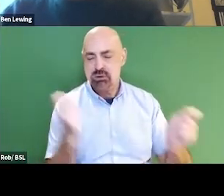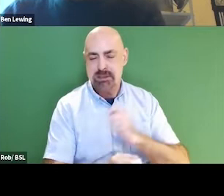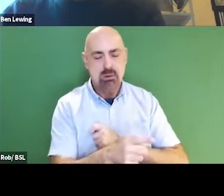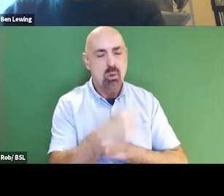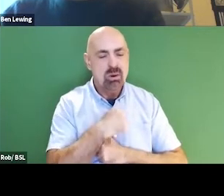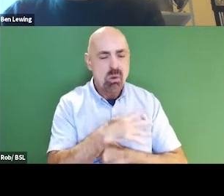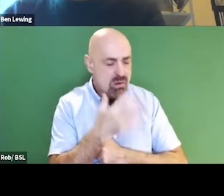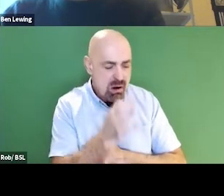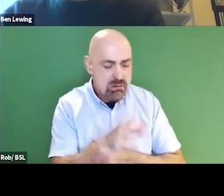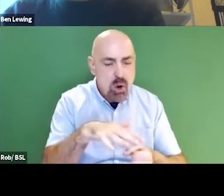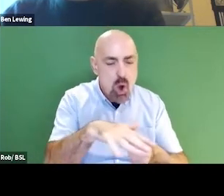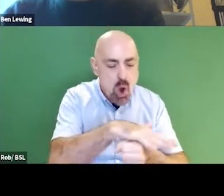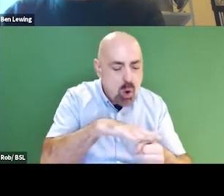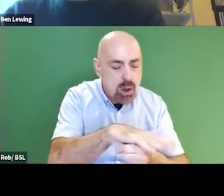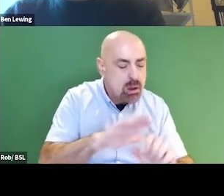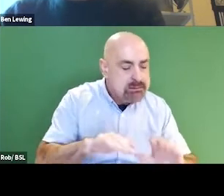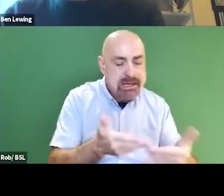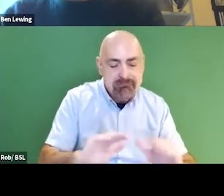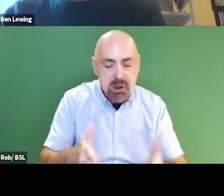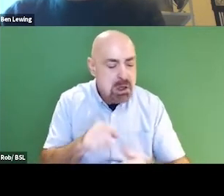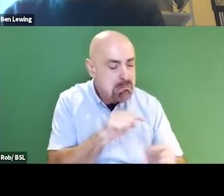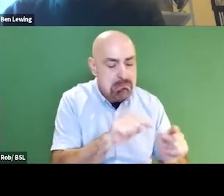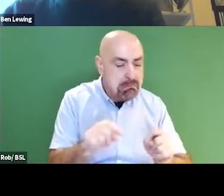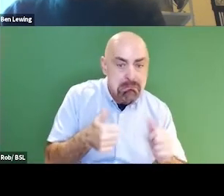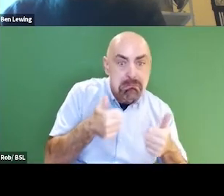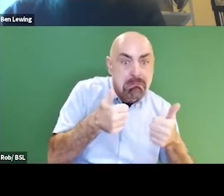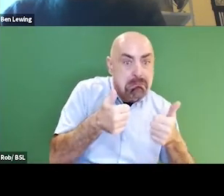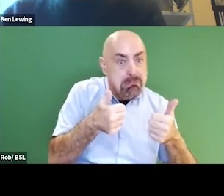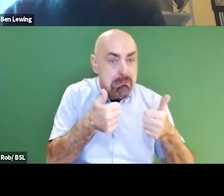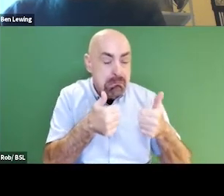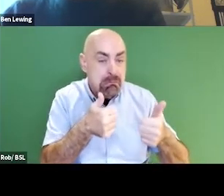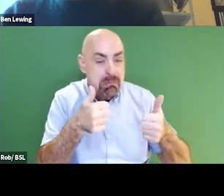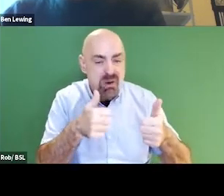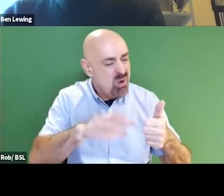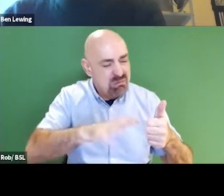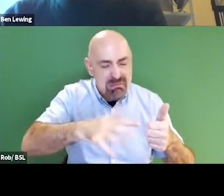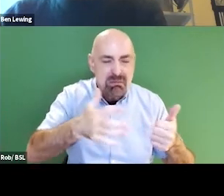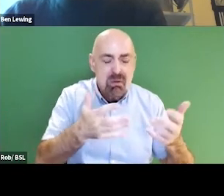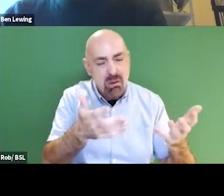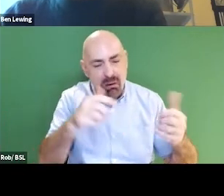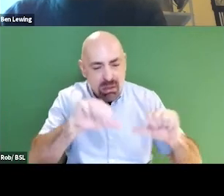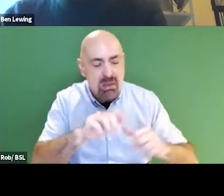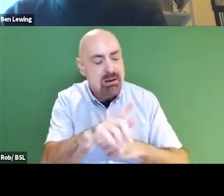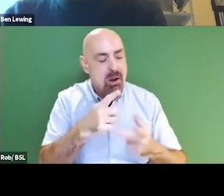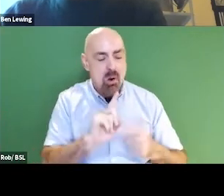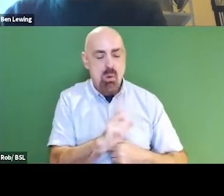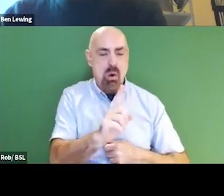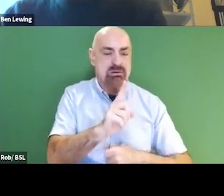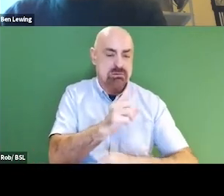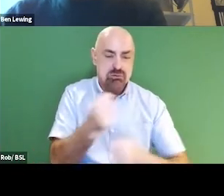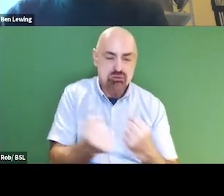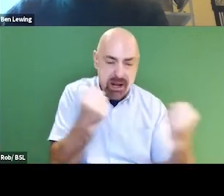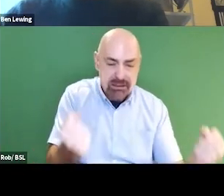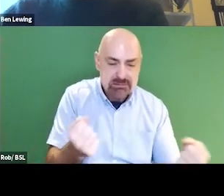local context is delivering for children, young people, and families, and reach a consensus view around strengths and areas for